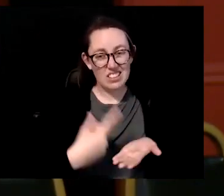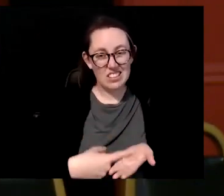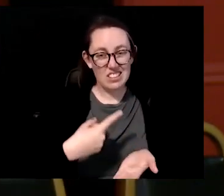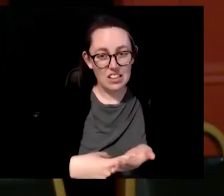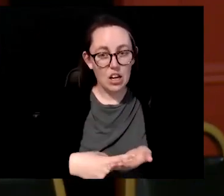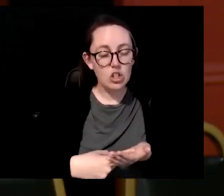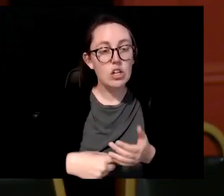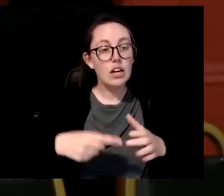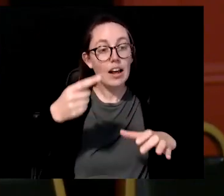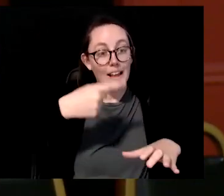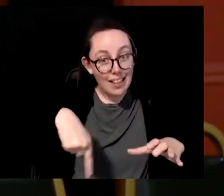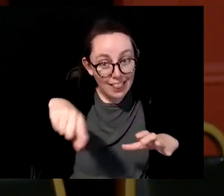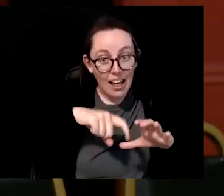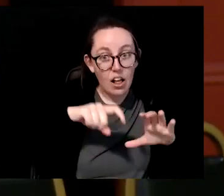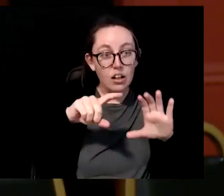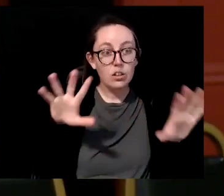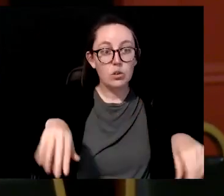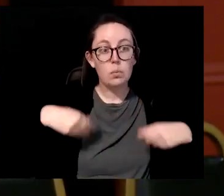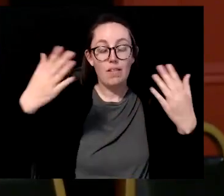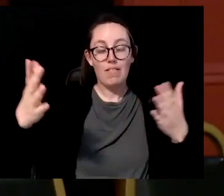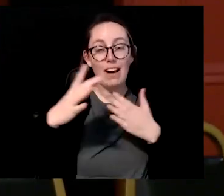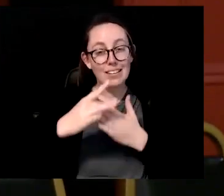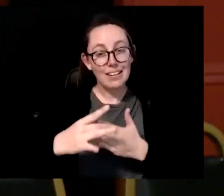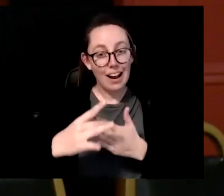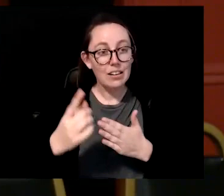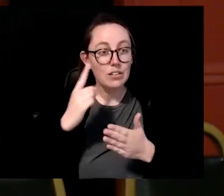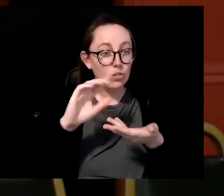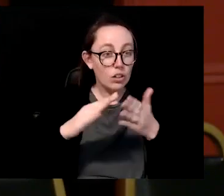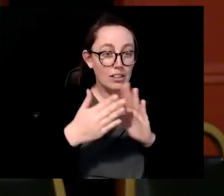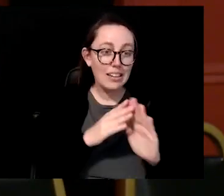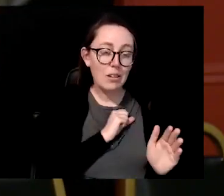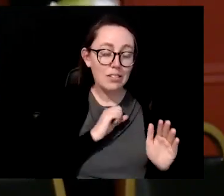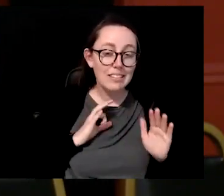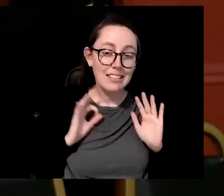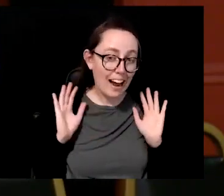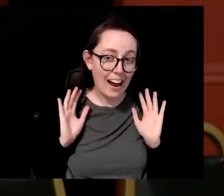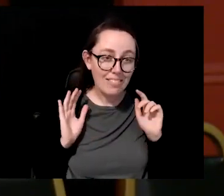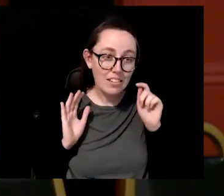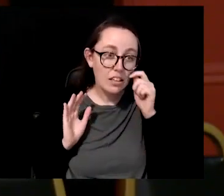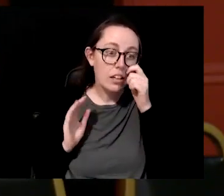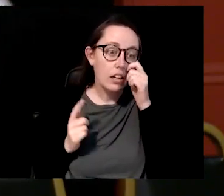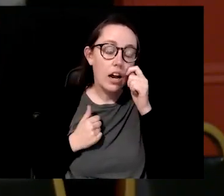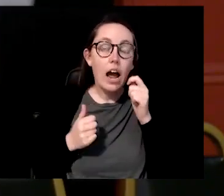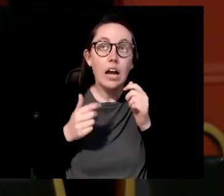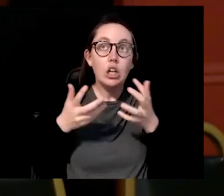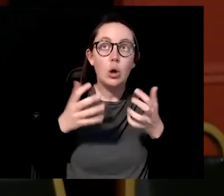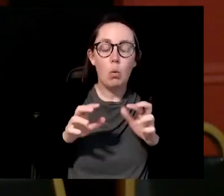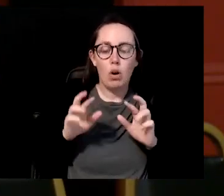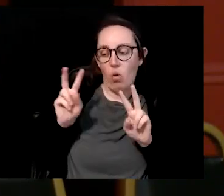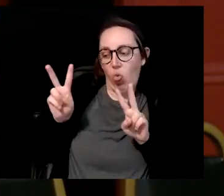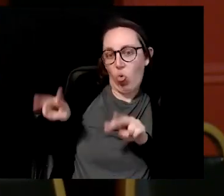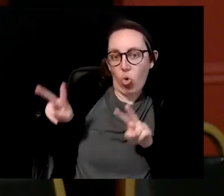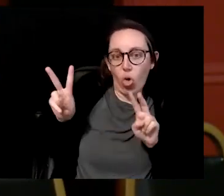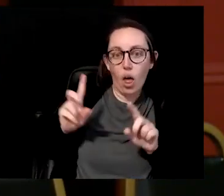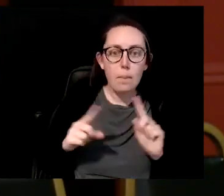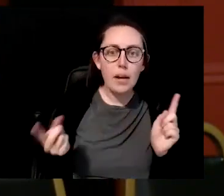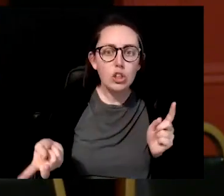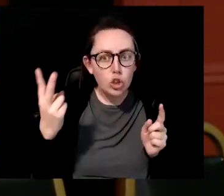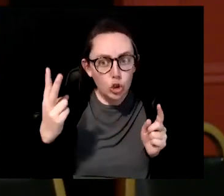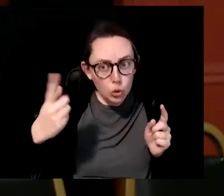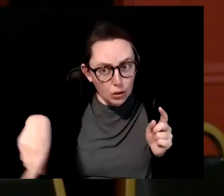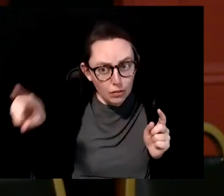giving Town staff the guidance they're the ones not I'm not being disrespectful but two of you aren't going to be here